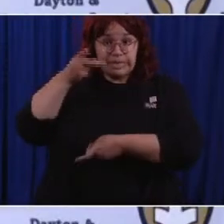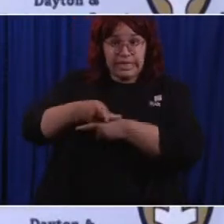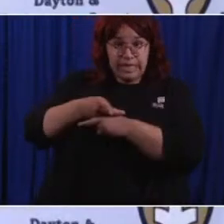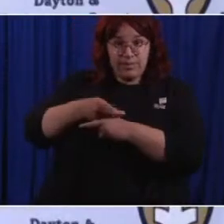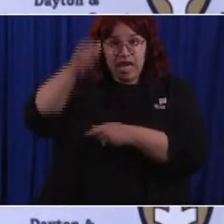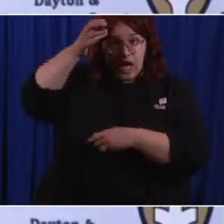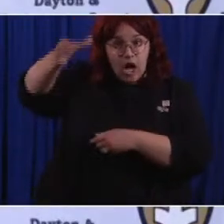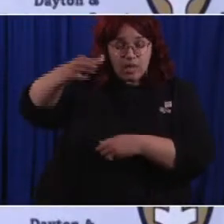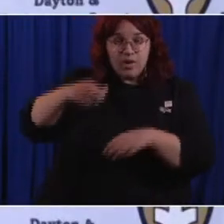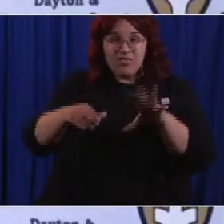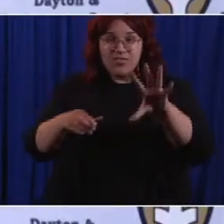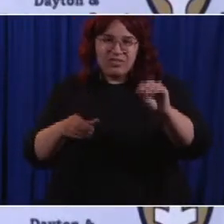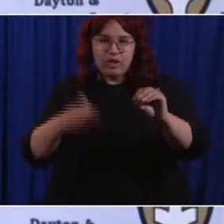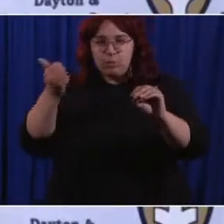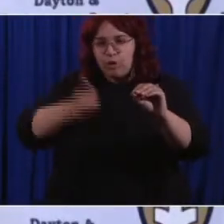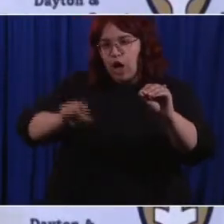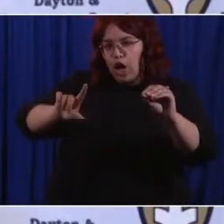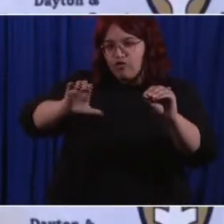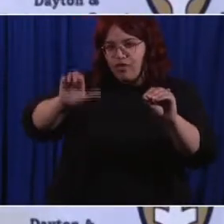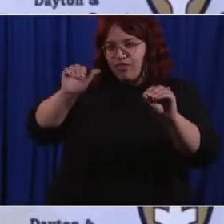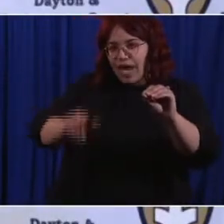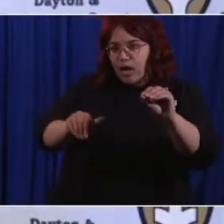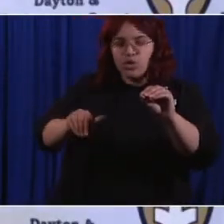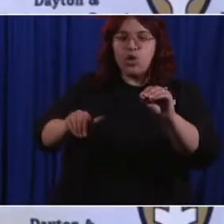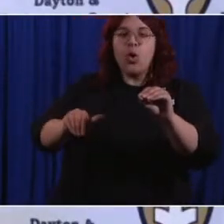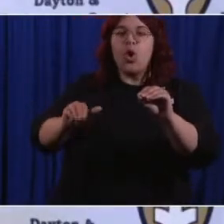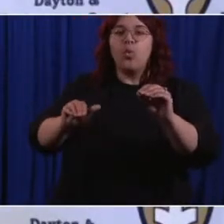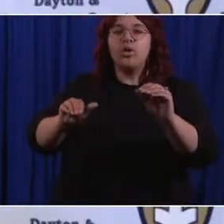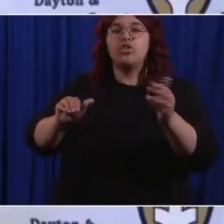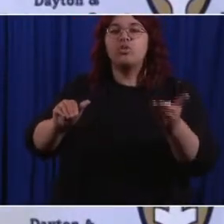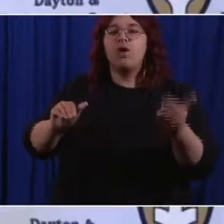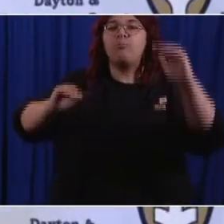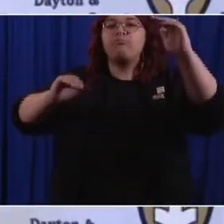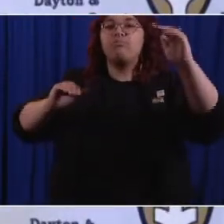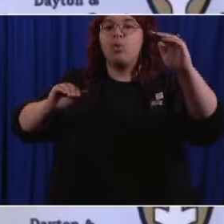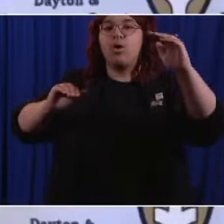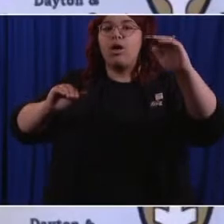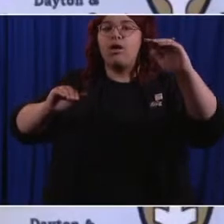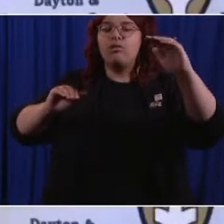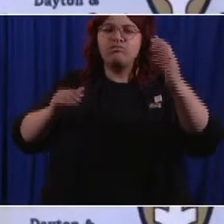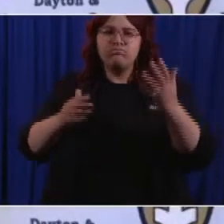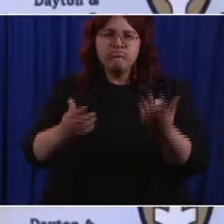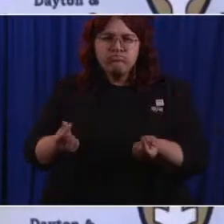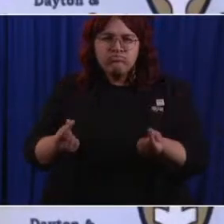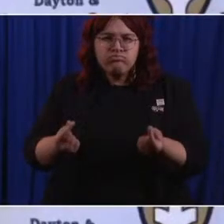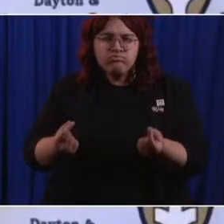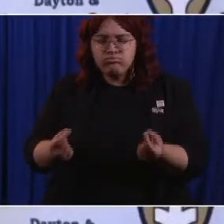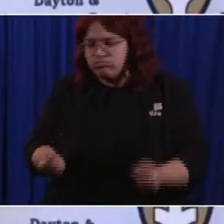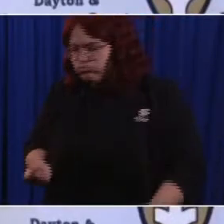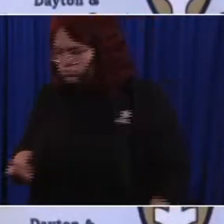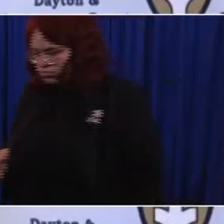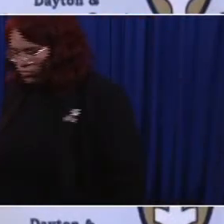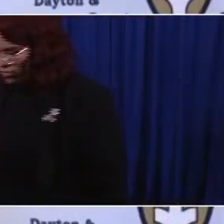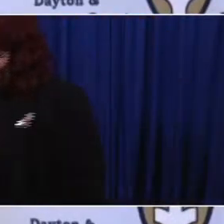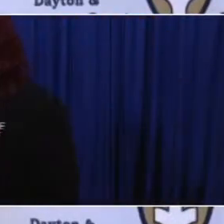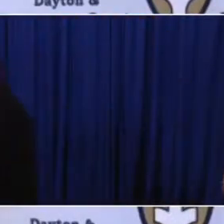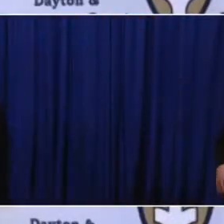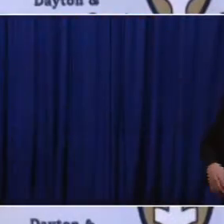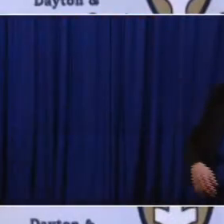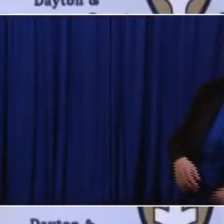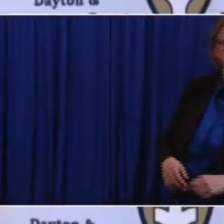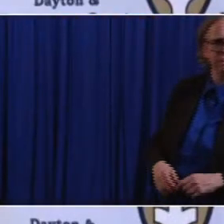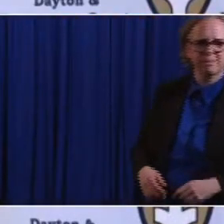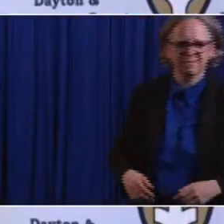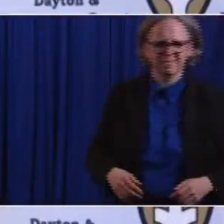per 100,000, or do you think you're going to change that? No, science would not indicate any reason to change that.